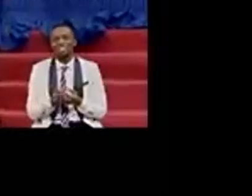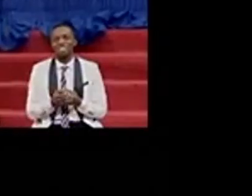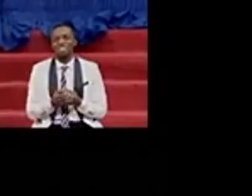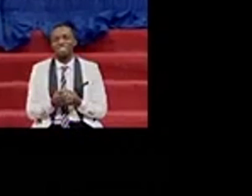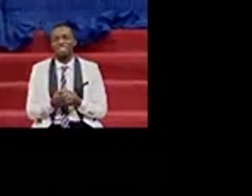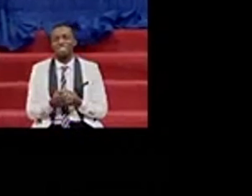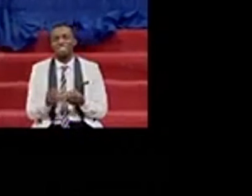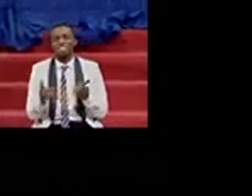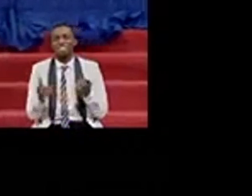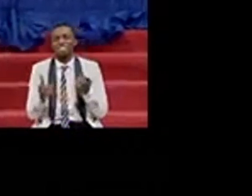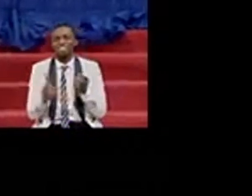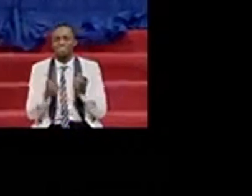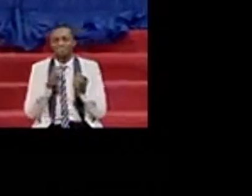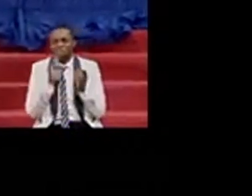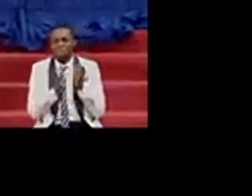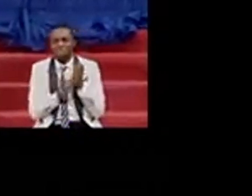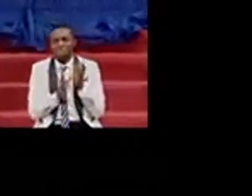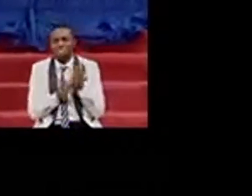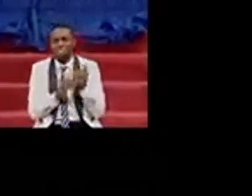Praise the Lord.